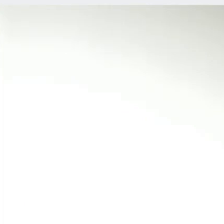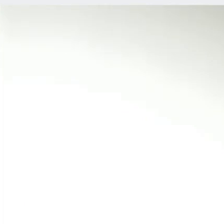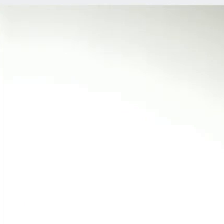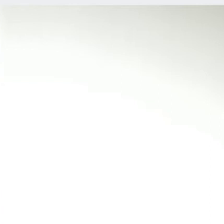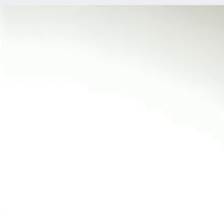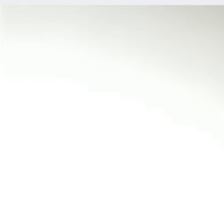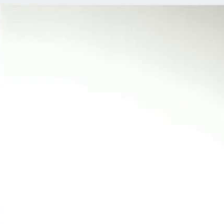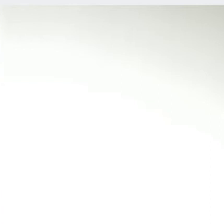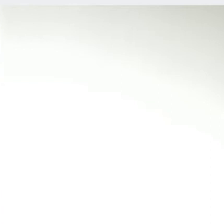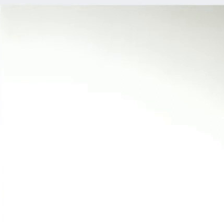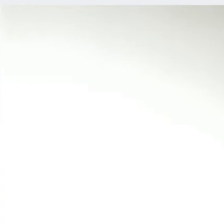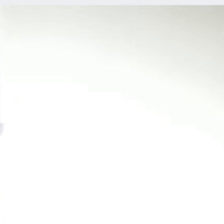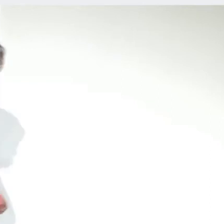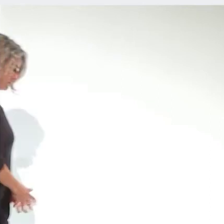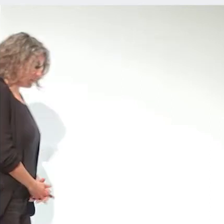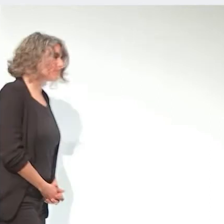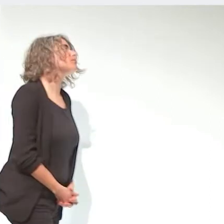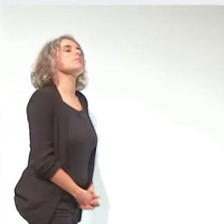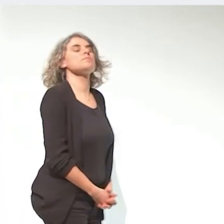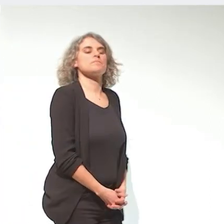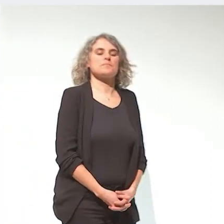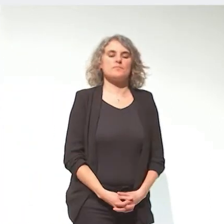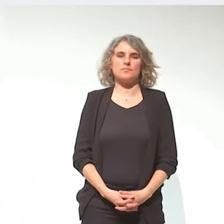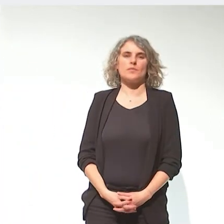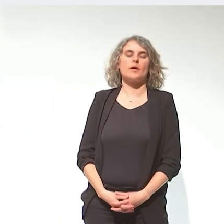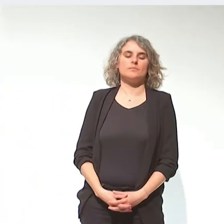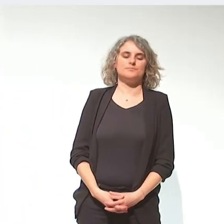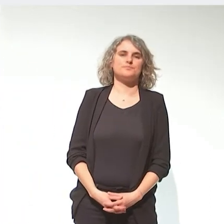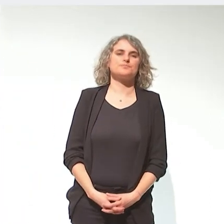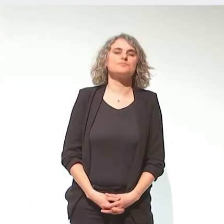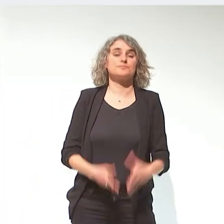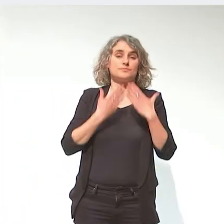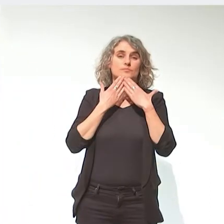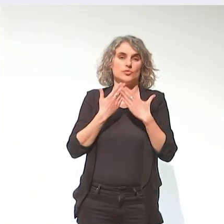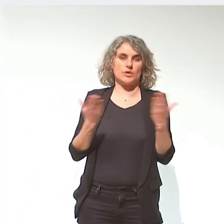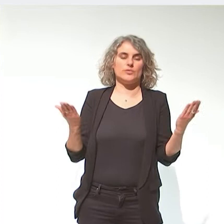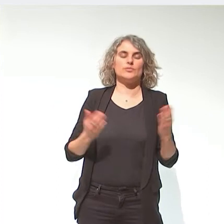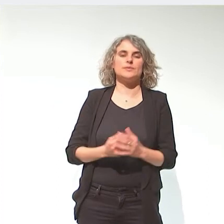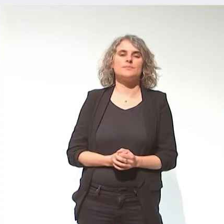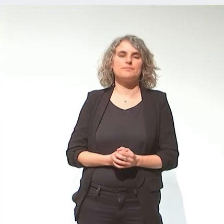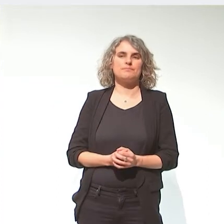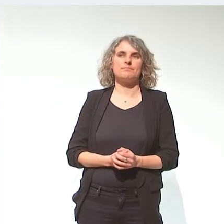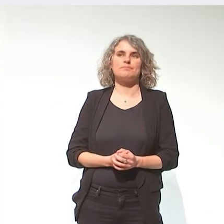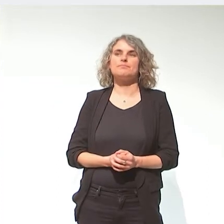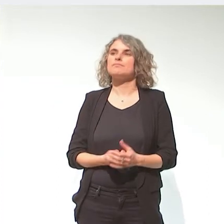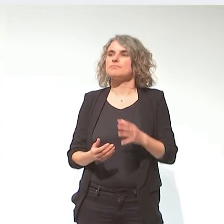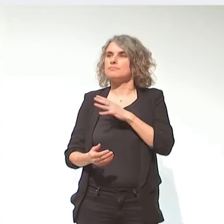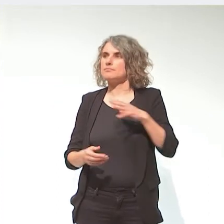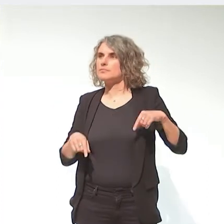Good morning for all of you, dear ministers, dear State Secretary, especially Sophie